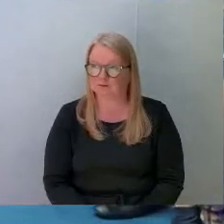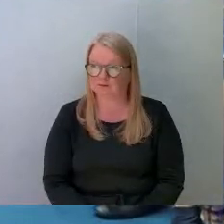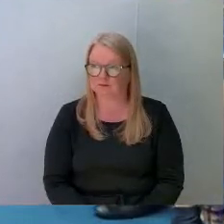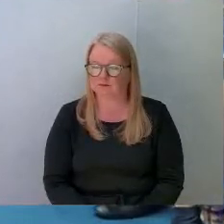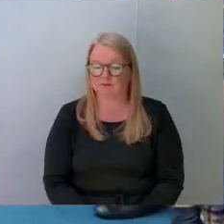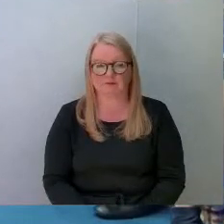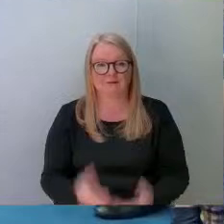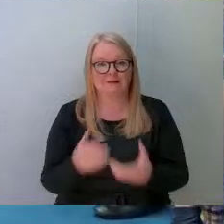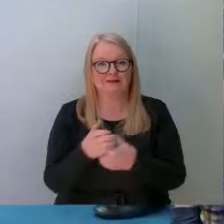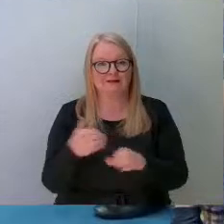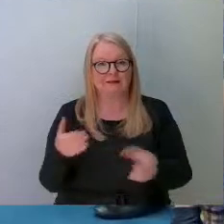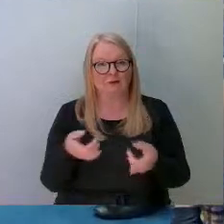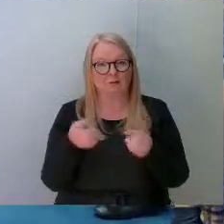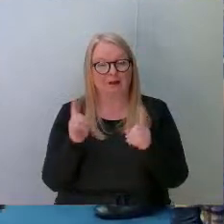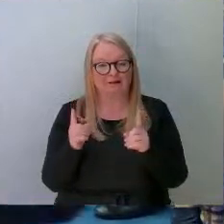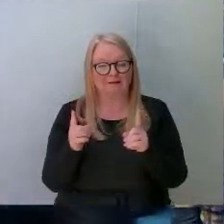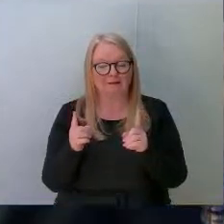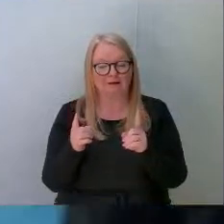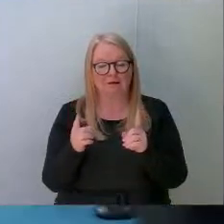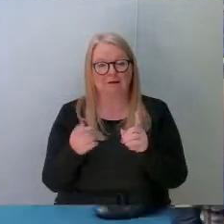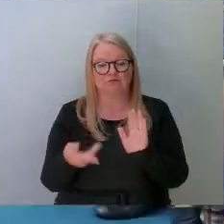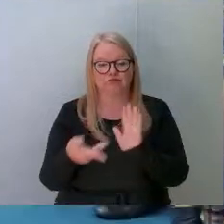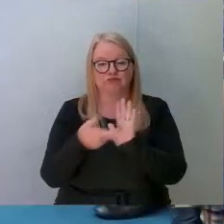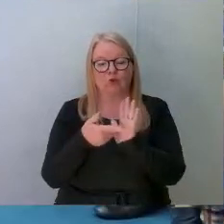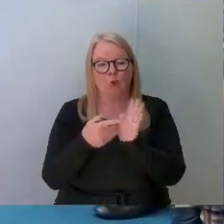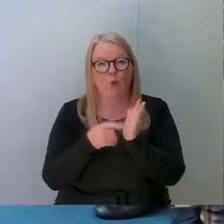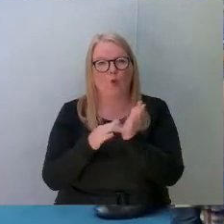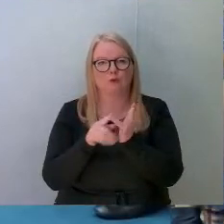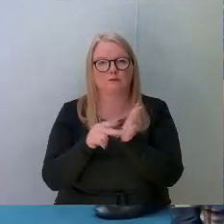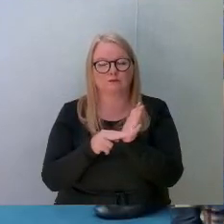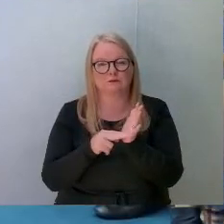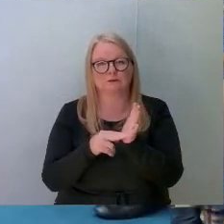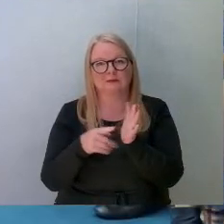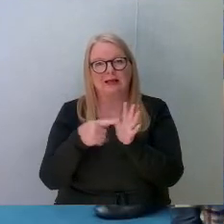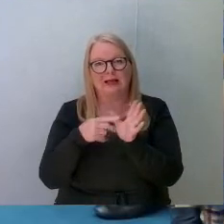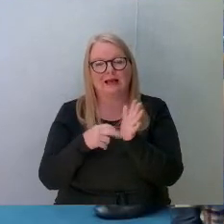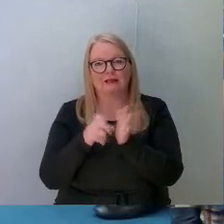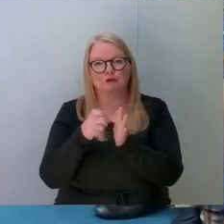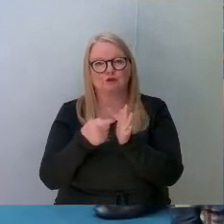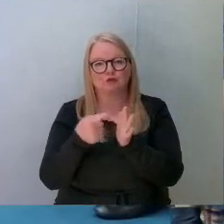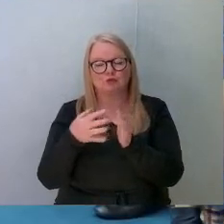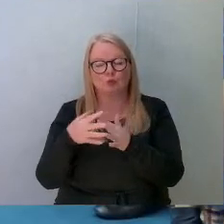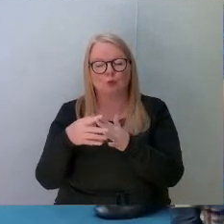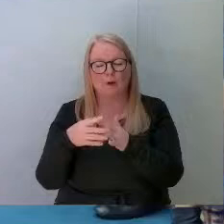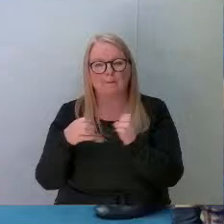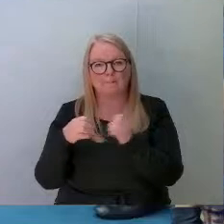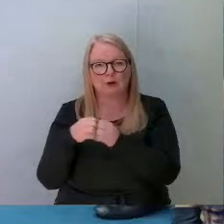For the degree of Master of Arts with Honours, Andrew Bergevin.